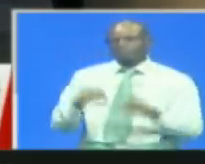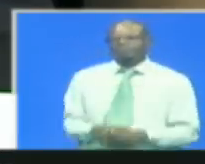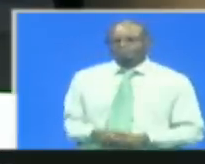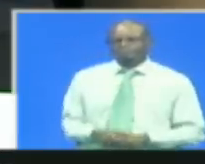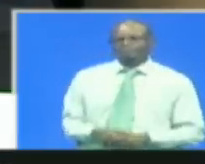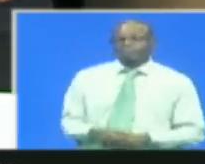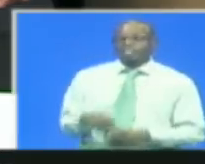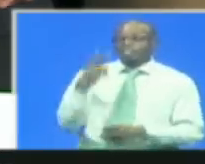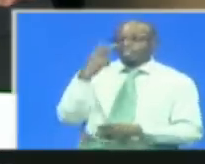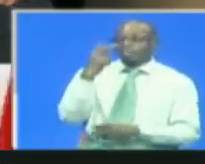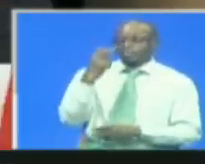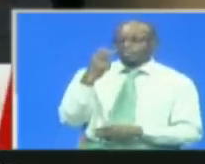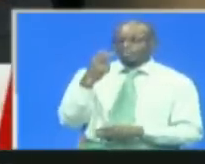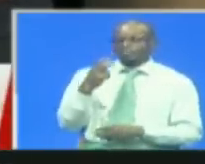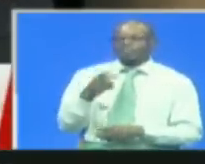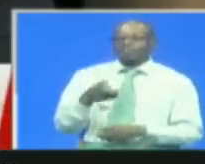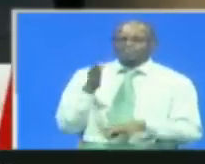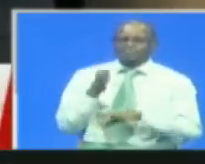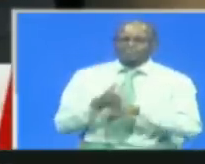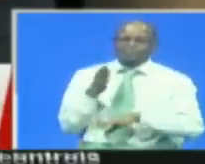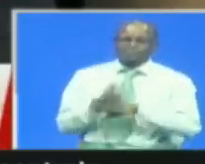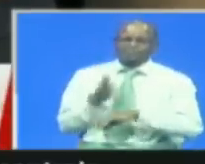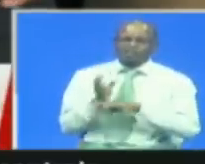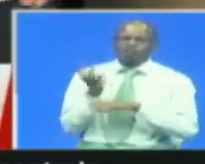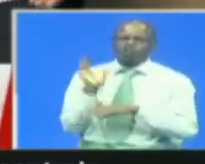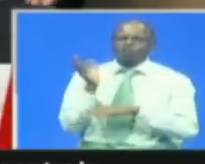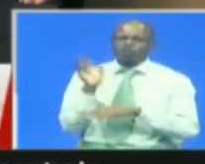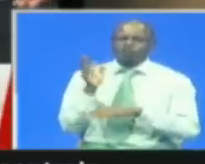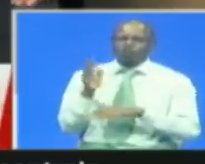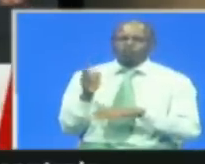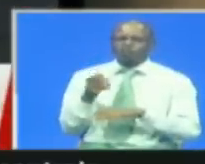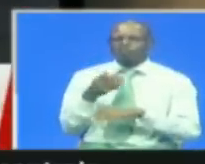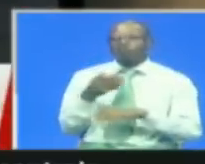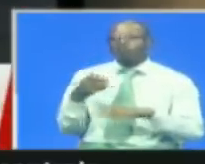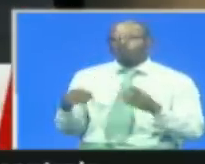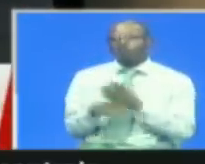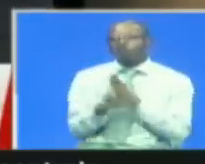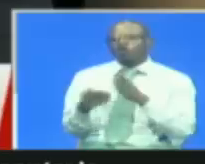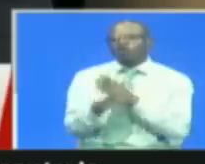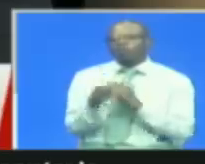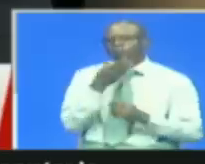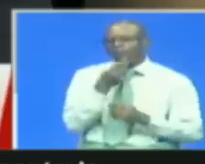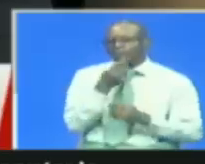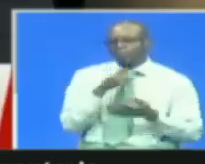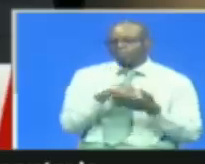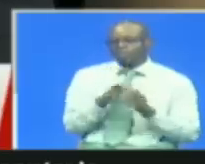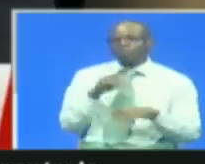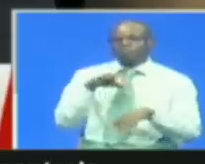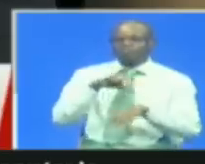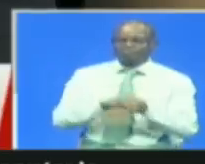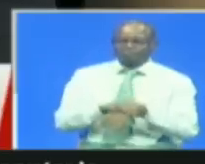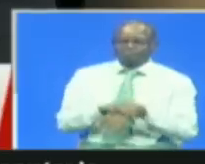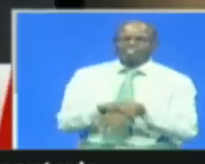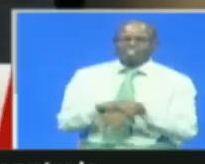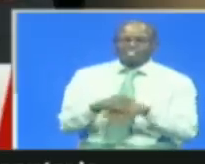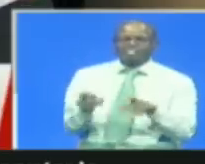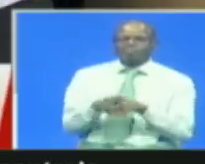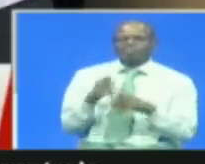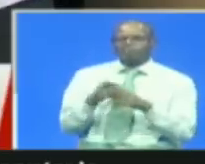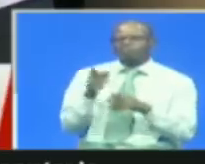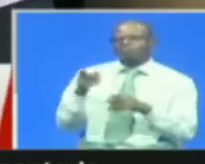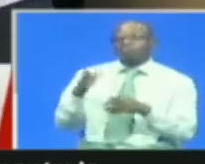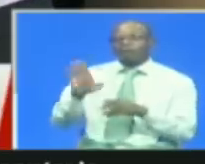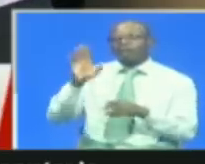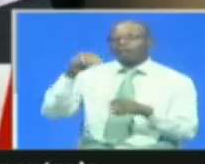Suspected fake gold conman Jared Kiasa Otieno is the latest in the list of those arrested in the shady gold export